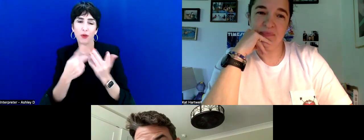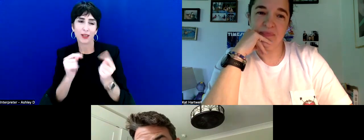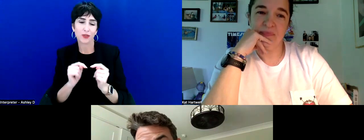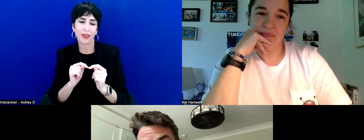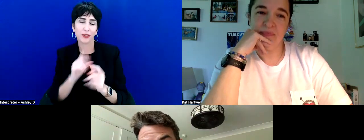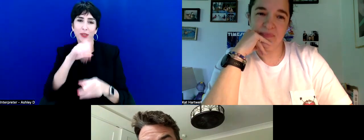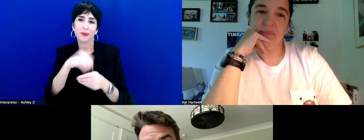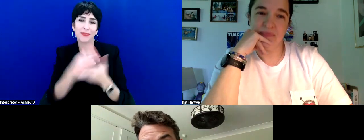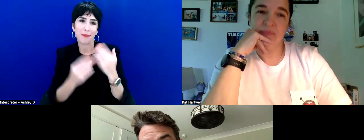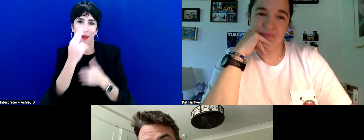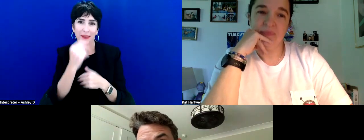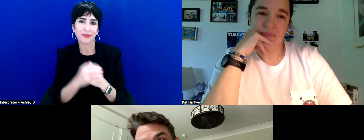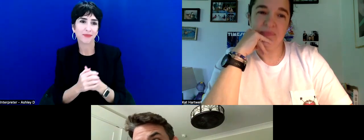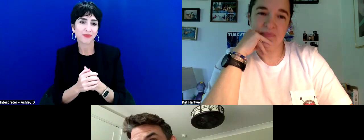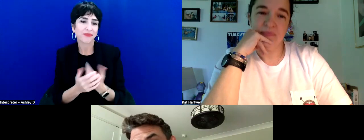comedy.